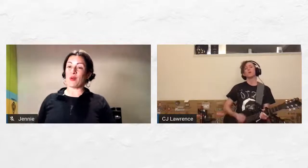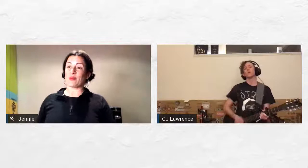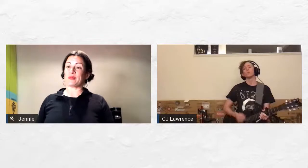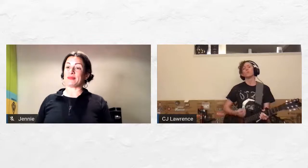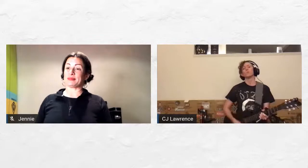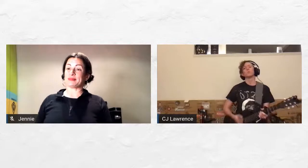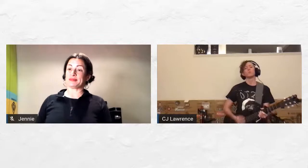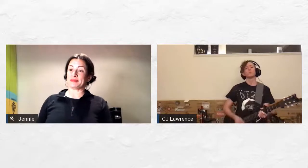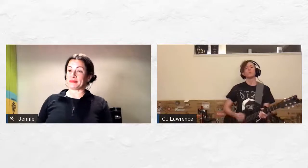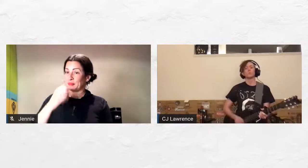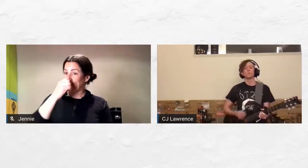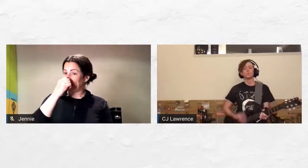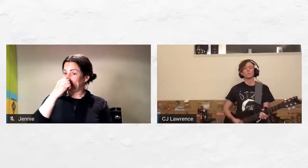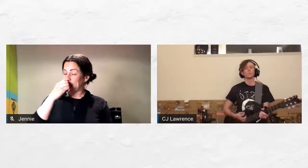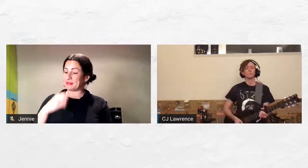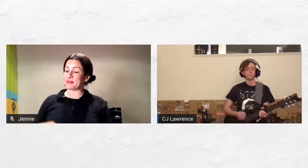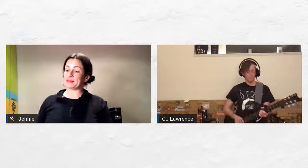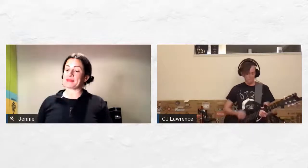down.